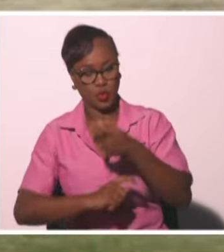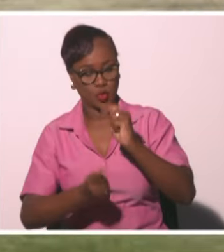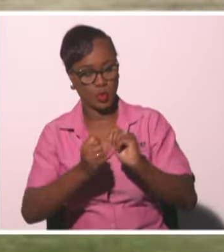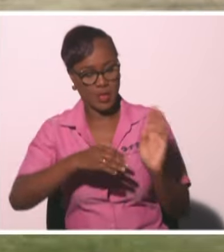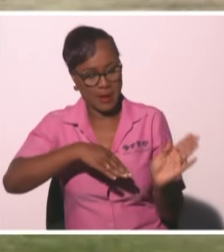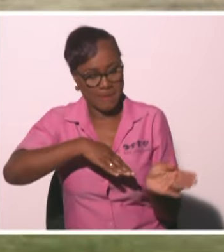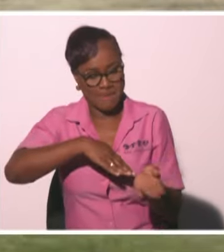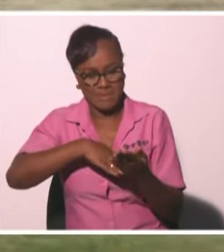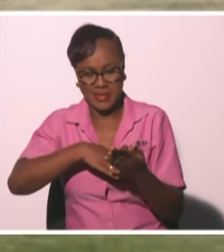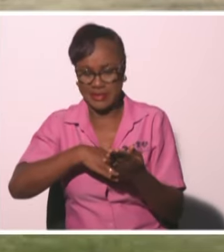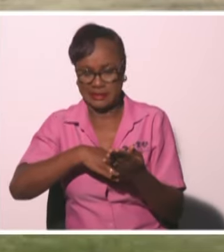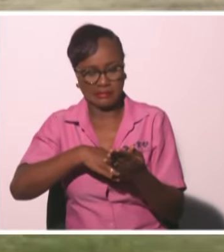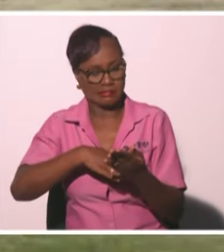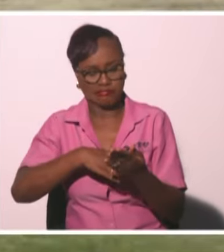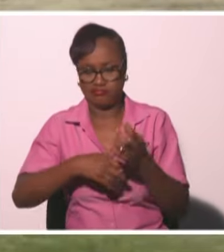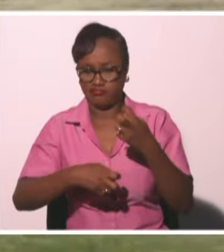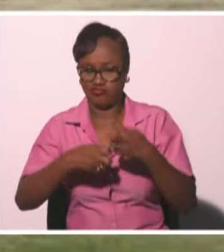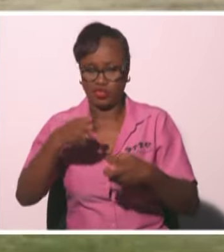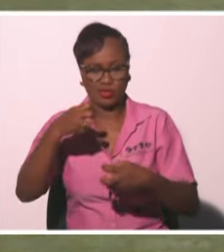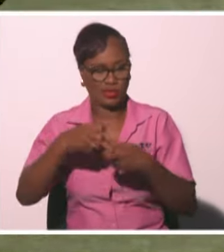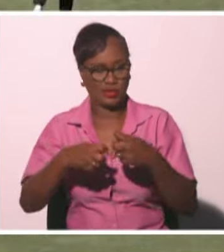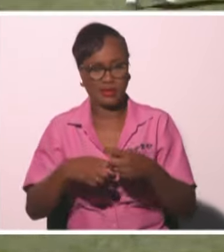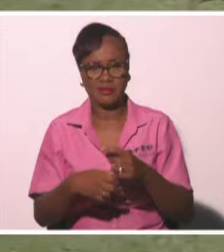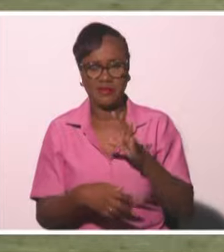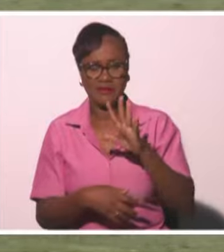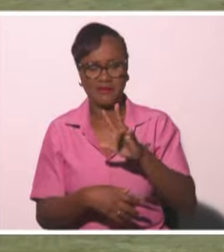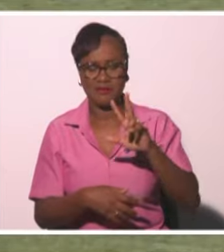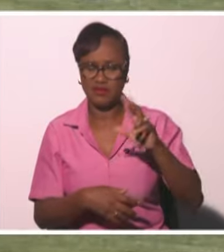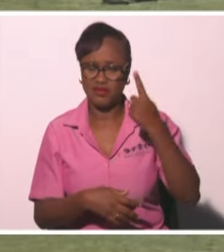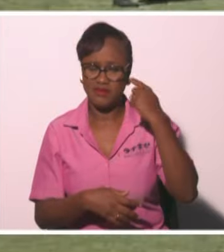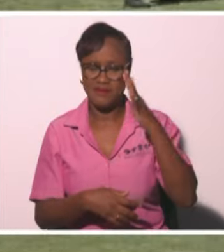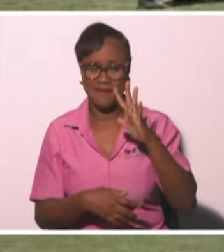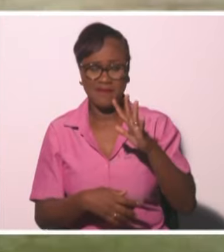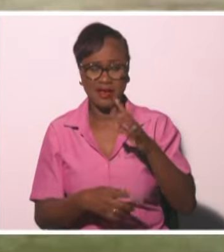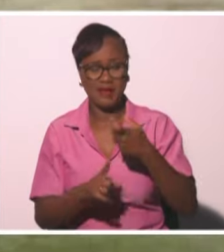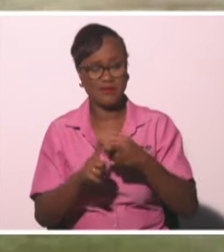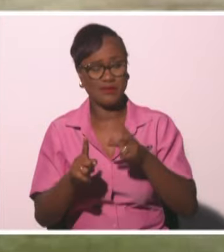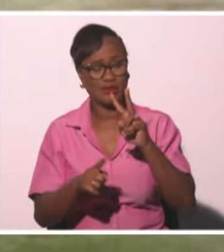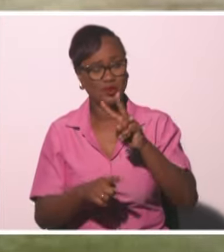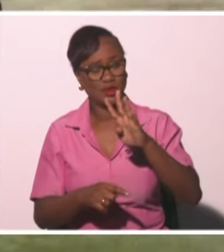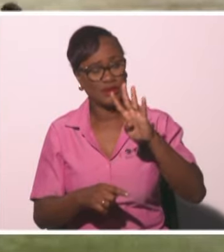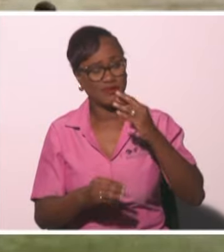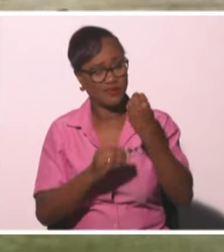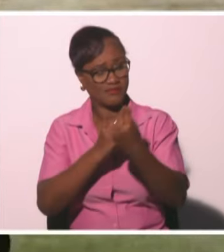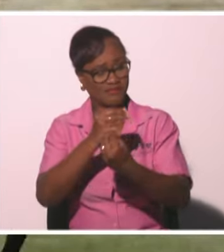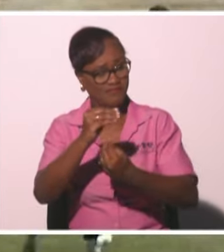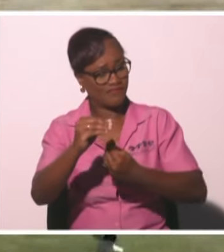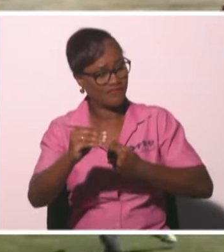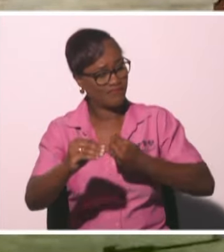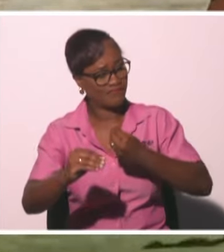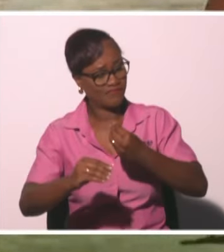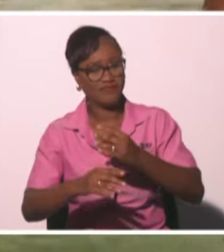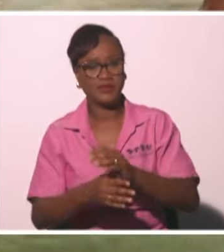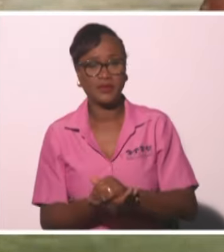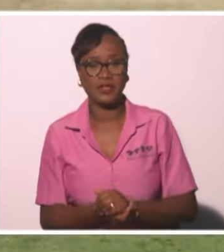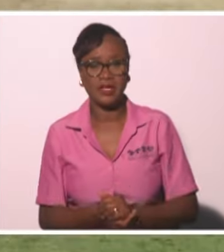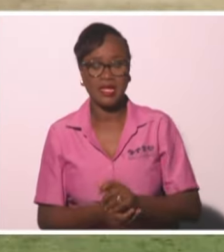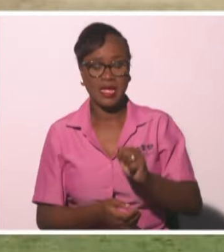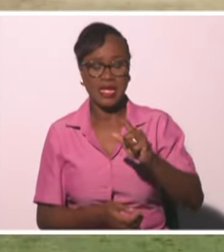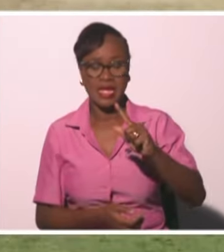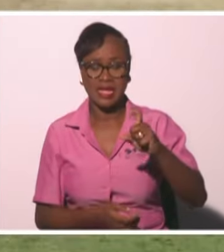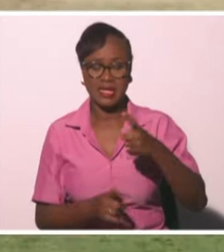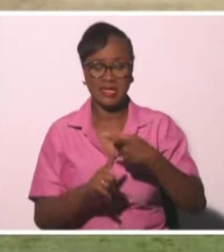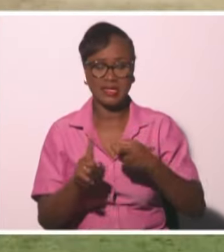batting faltered once more, slumping to 53 for 5 in 24 overs. Kirbiana Alexander got a late order